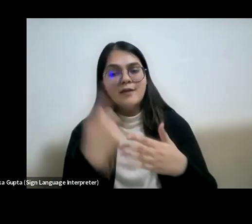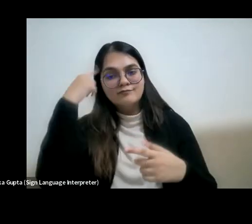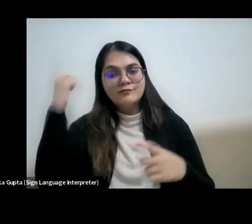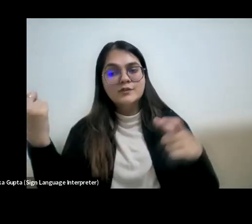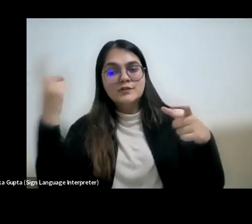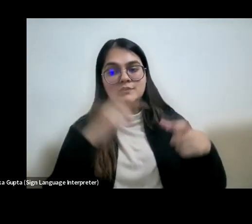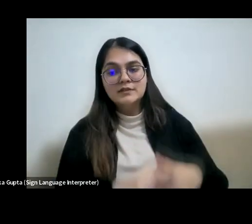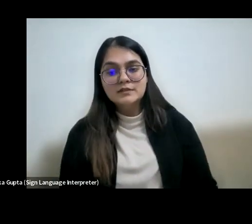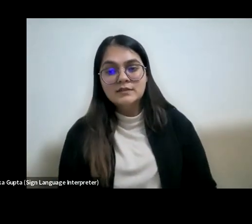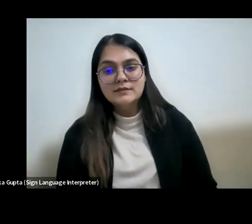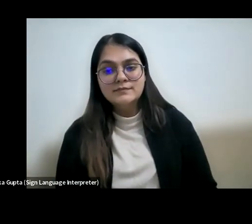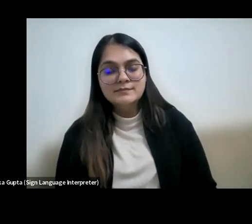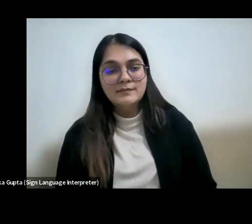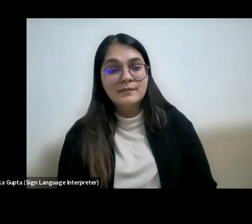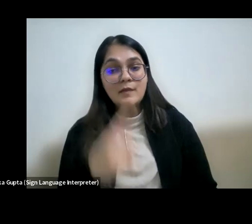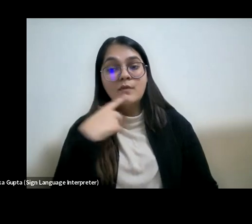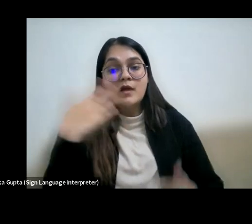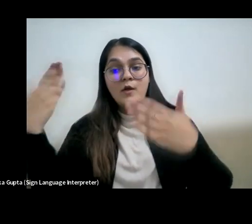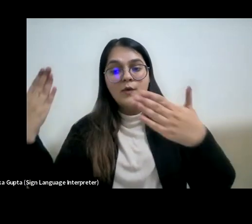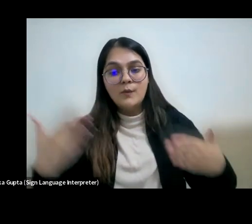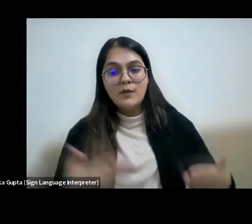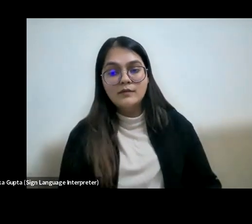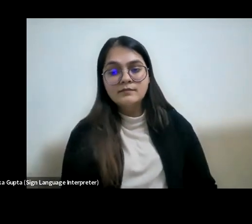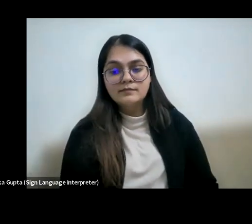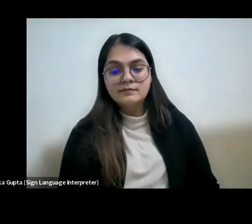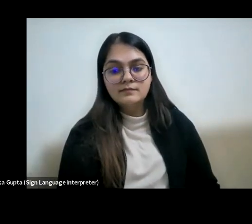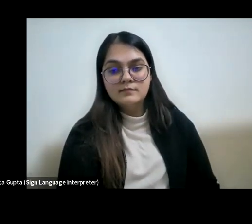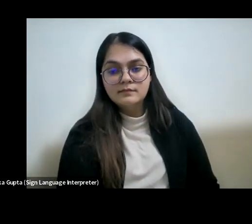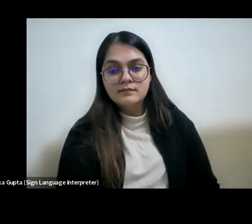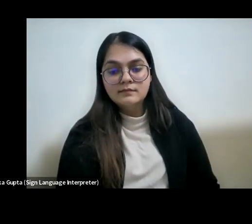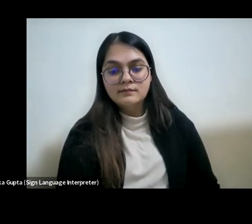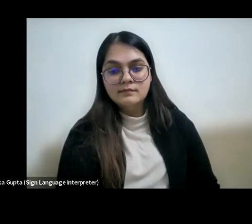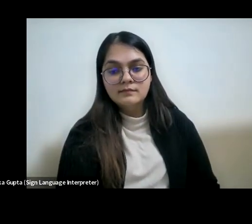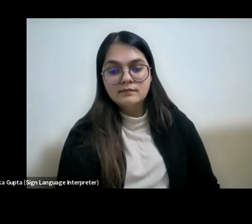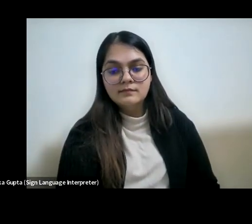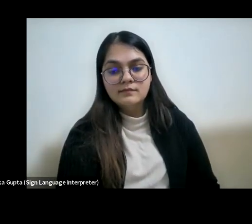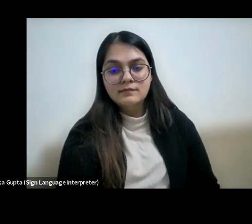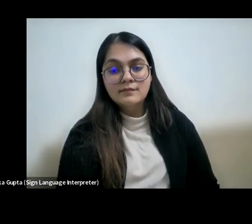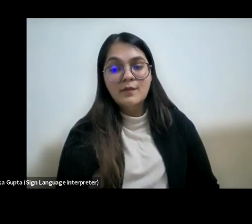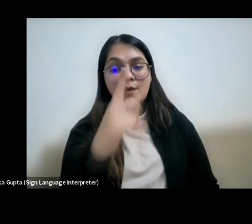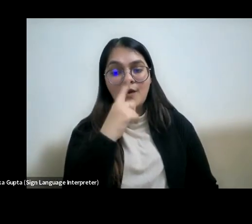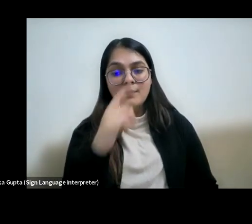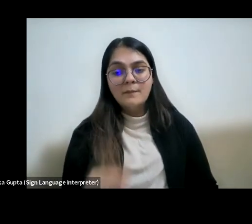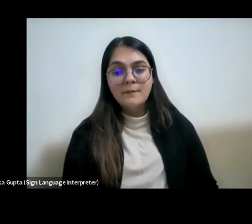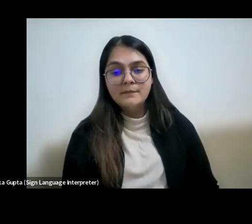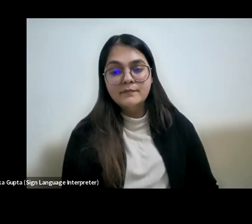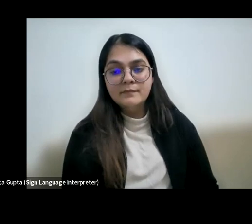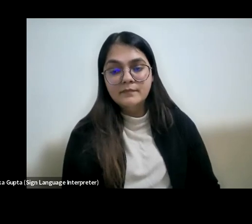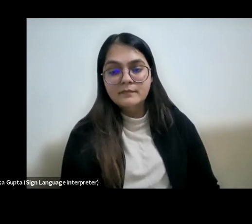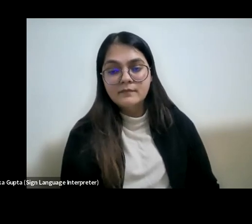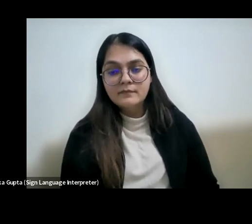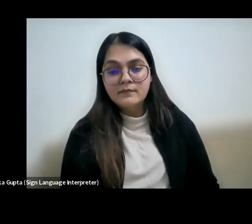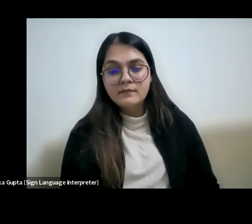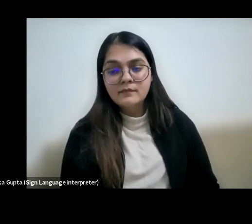today. And welcome to the panel discussion that we had, that Ritwika just mentioned. Just one correction, of course, we are being joined by